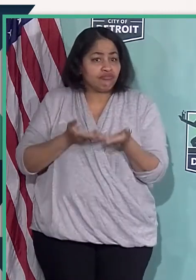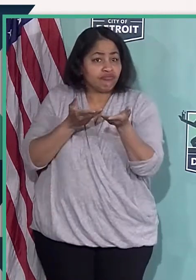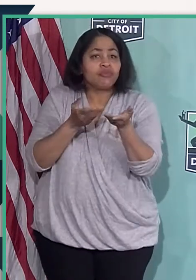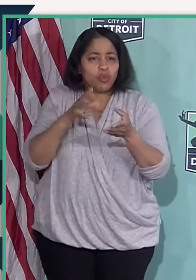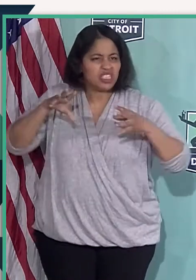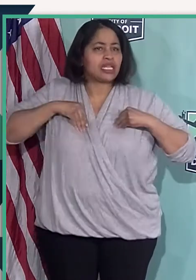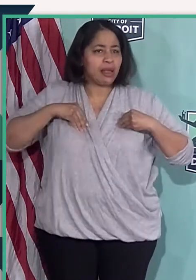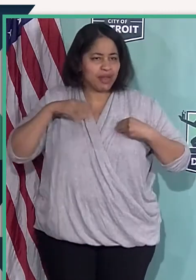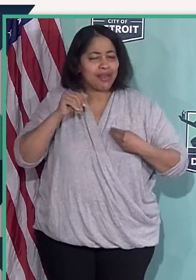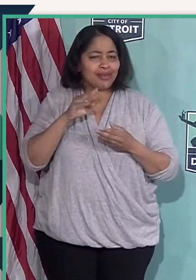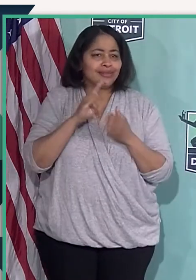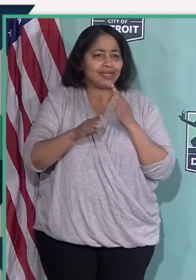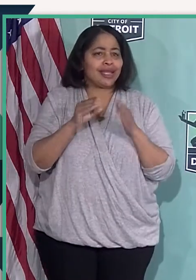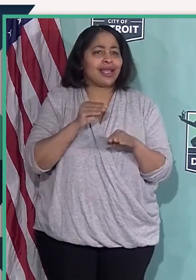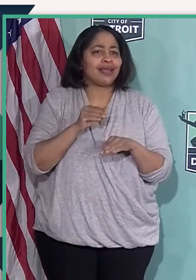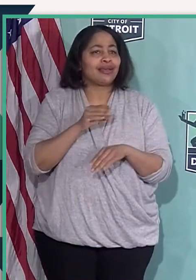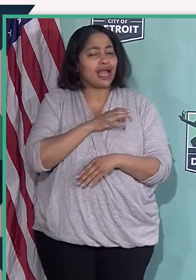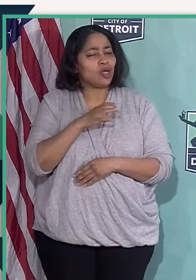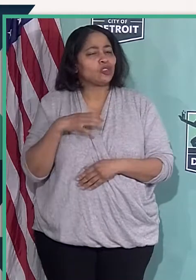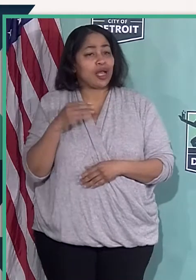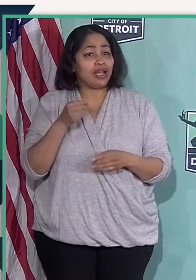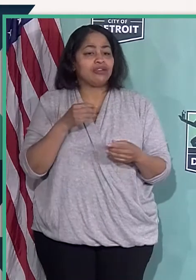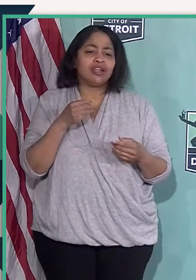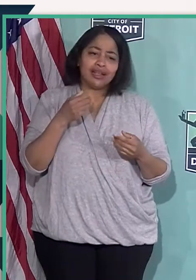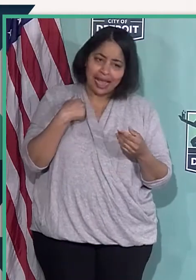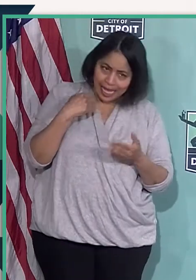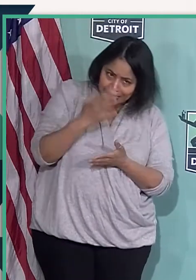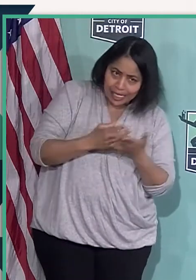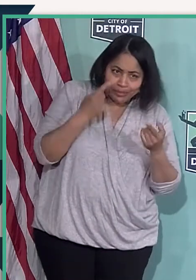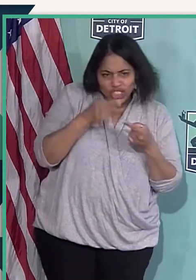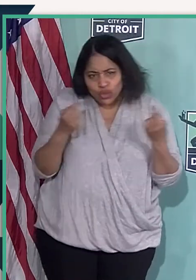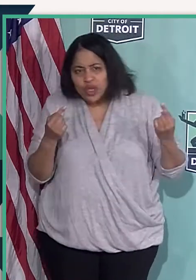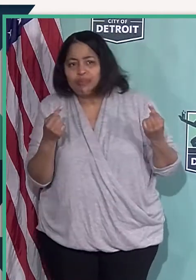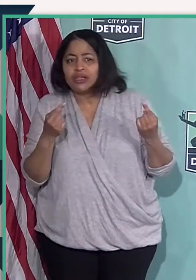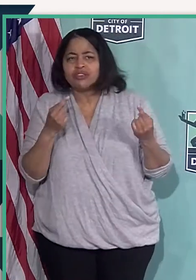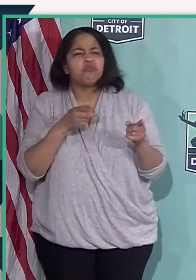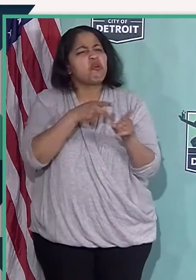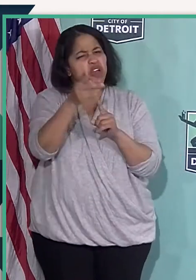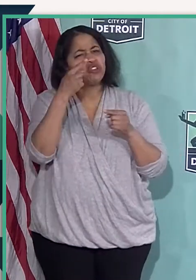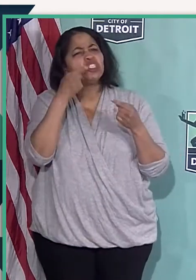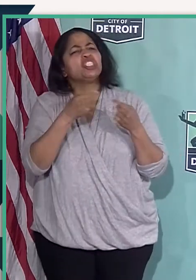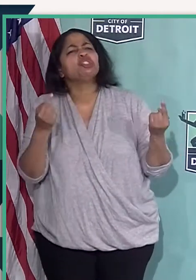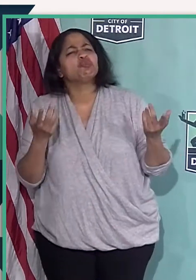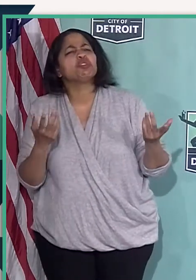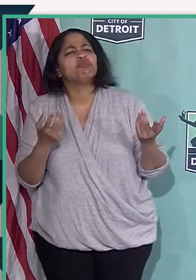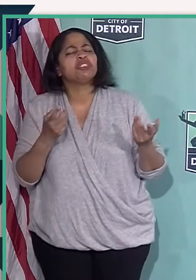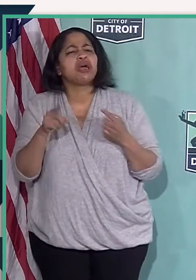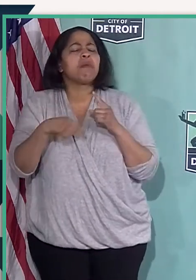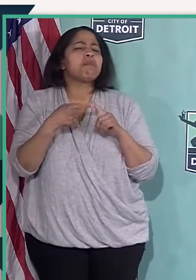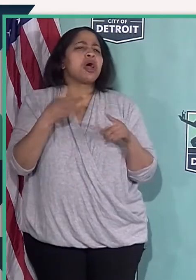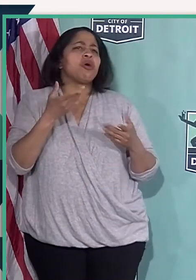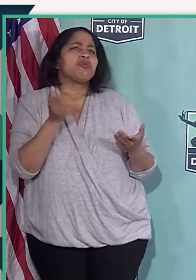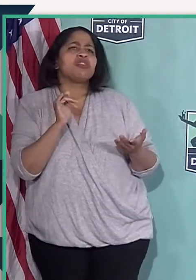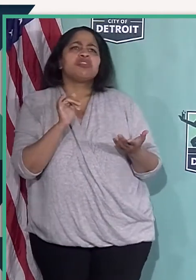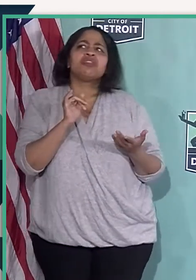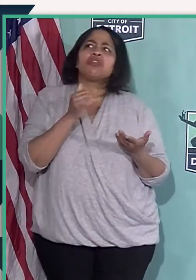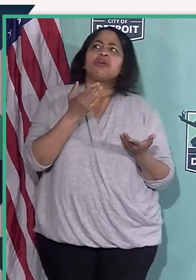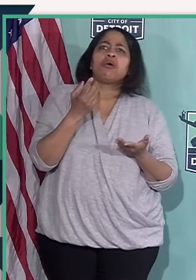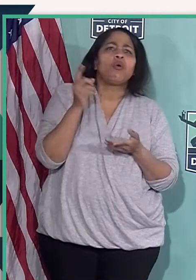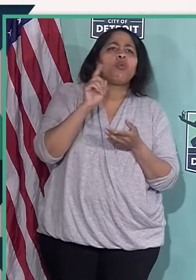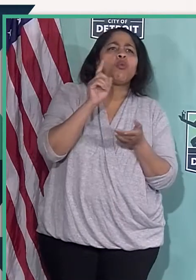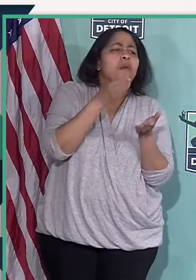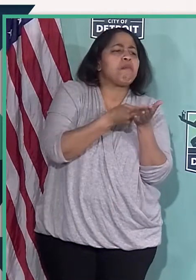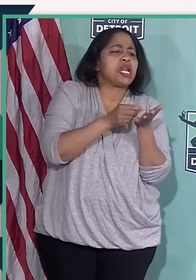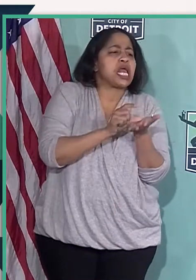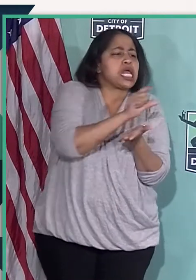Council. And the disagreements we had were professional disagreements over which money should go where,